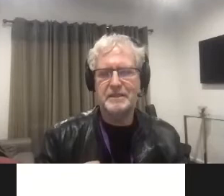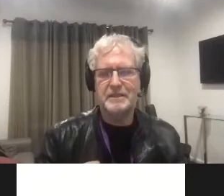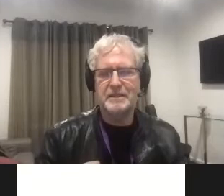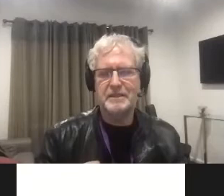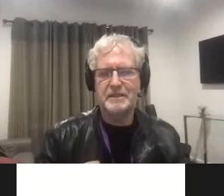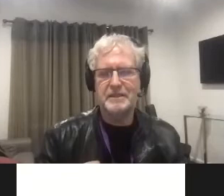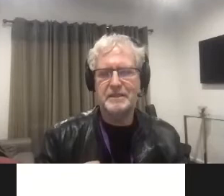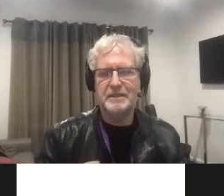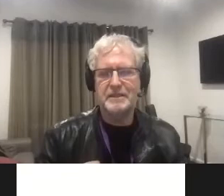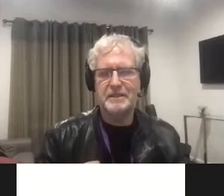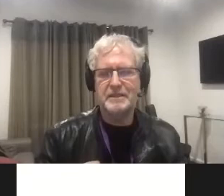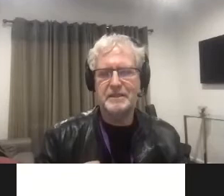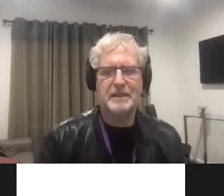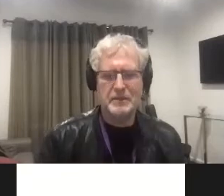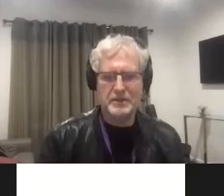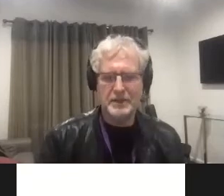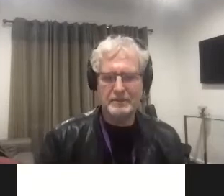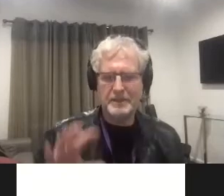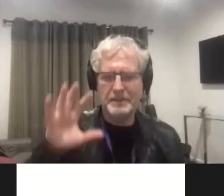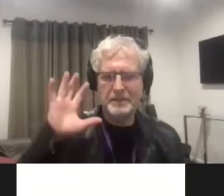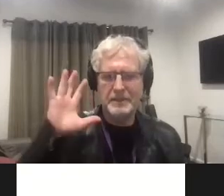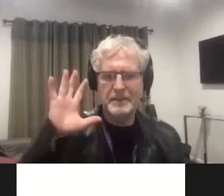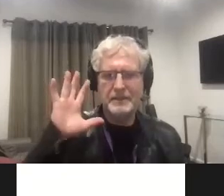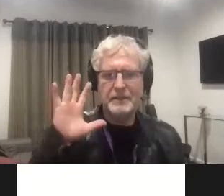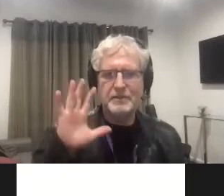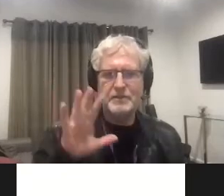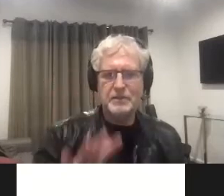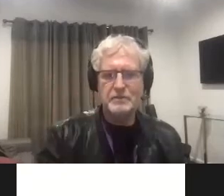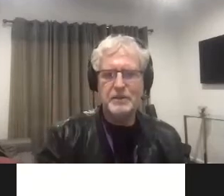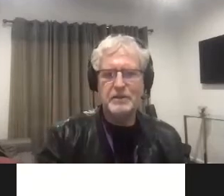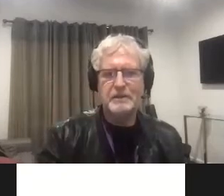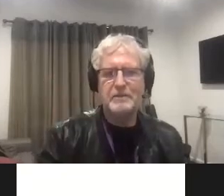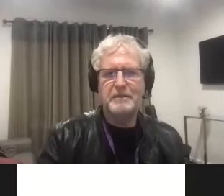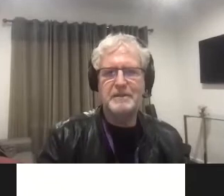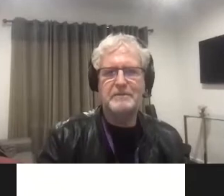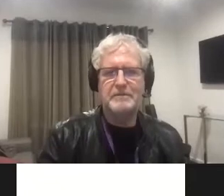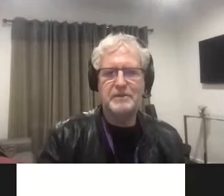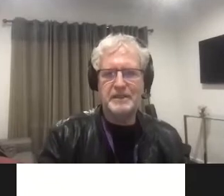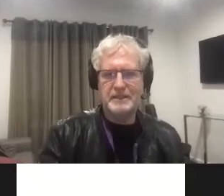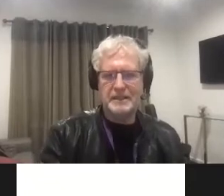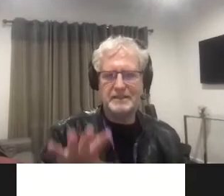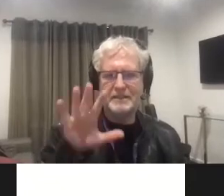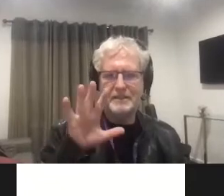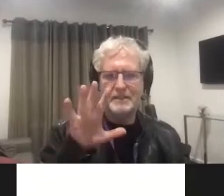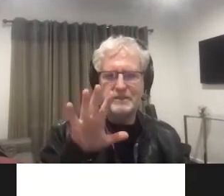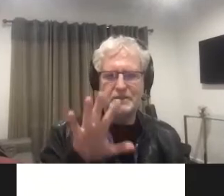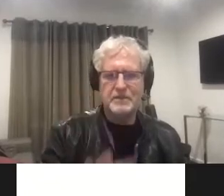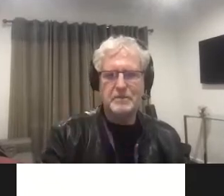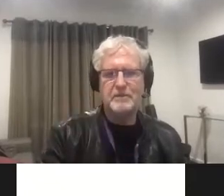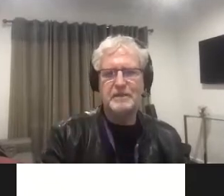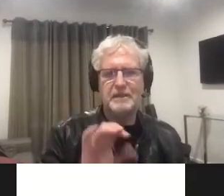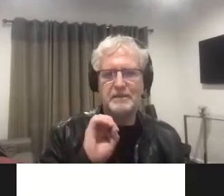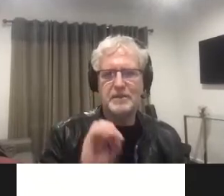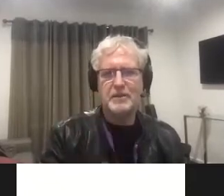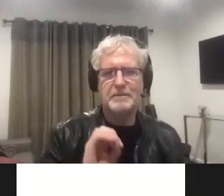it is. So that's a stop and stay order. That means assume you're going to be quarantined for 14 days, stop